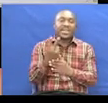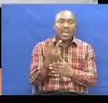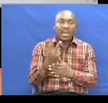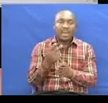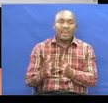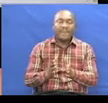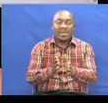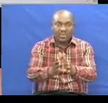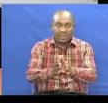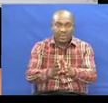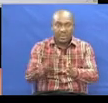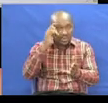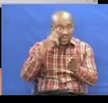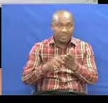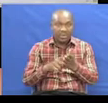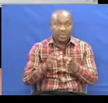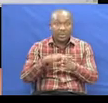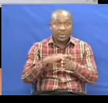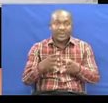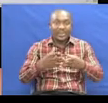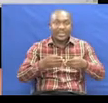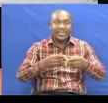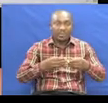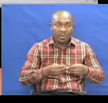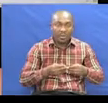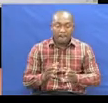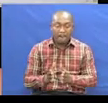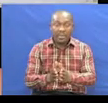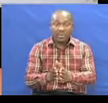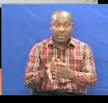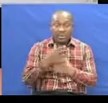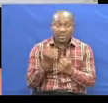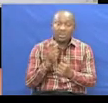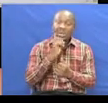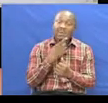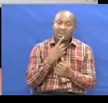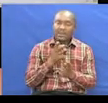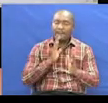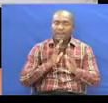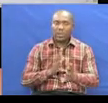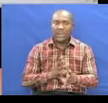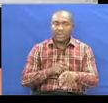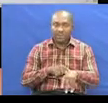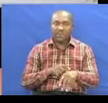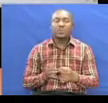We need to use simple method in order to get the answer quickly.